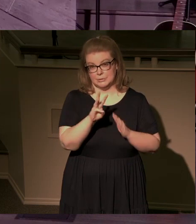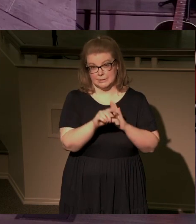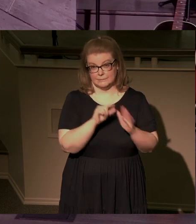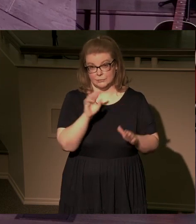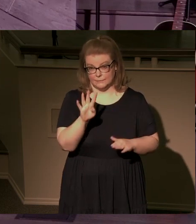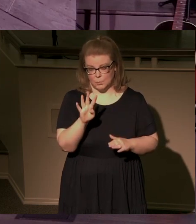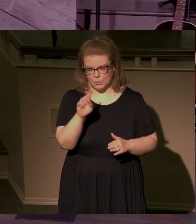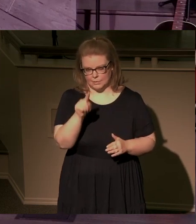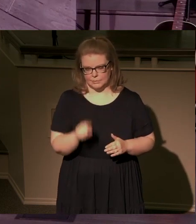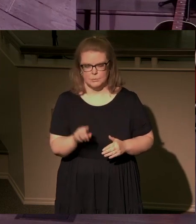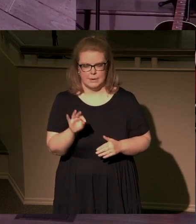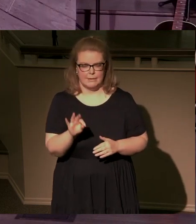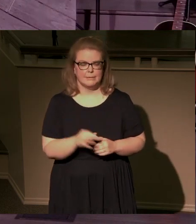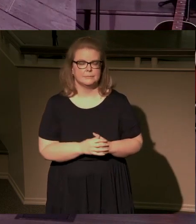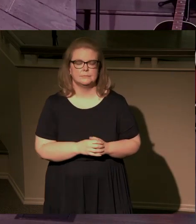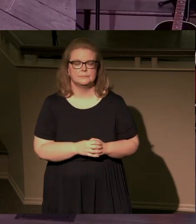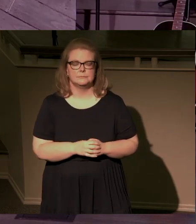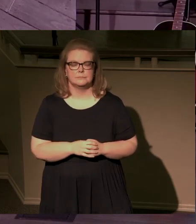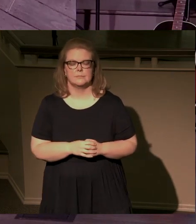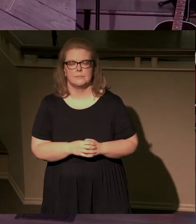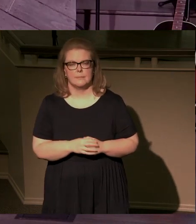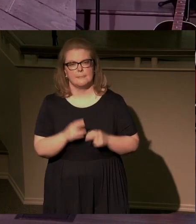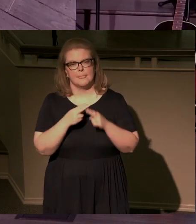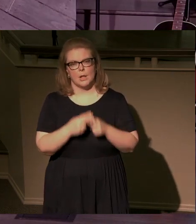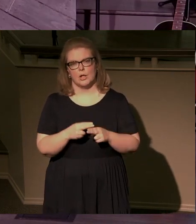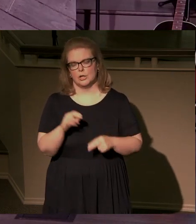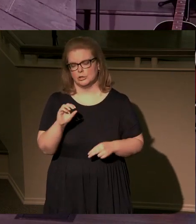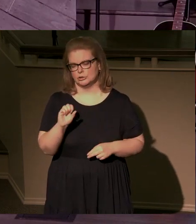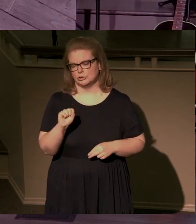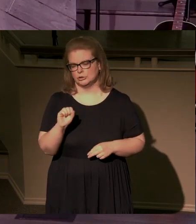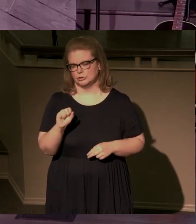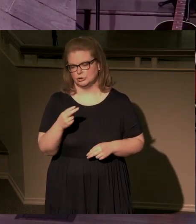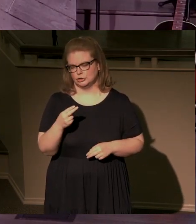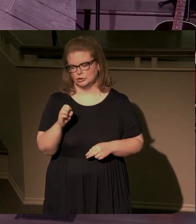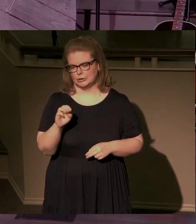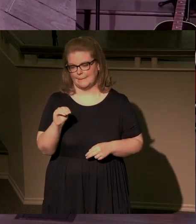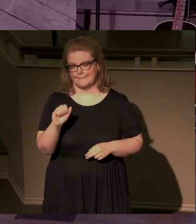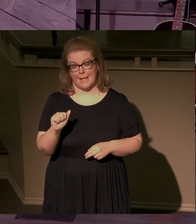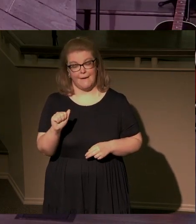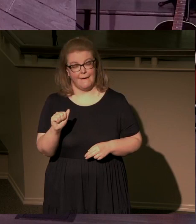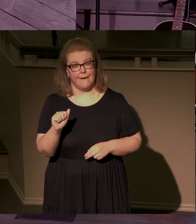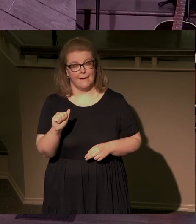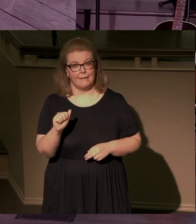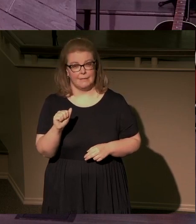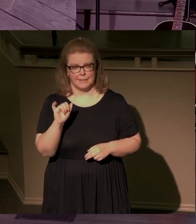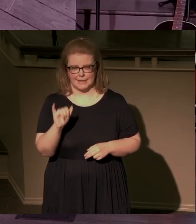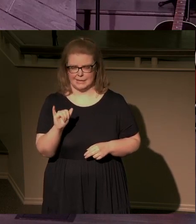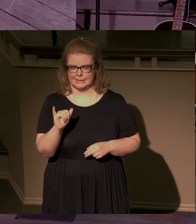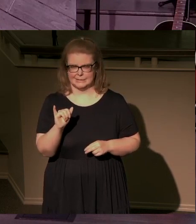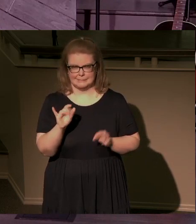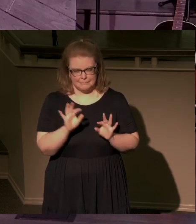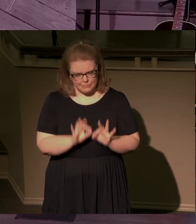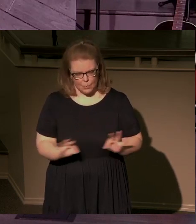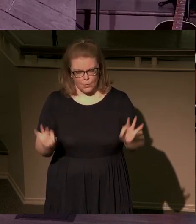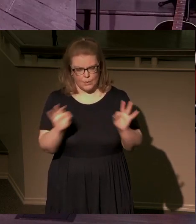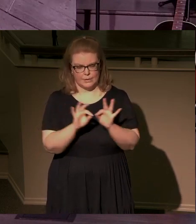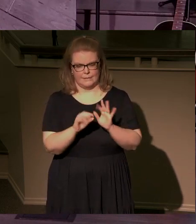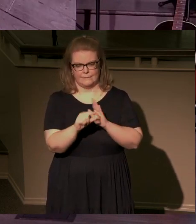going to read down to verse 9. This is called the Shema. It is one of the chief verses in Jewish